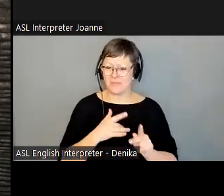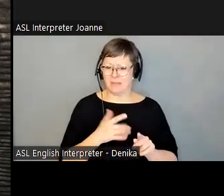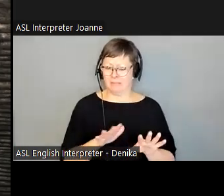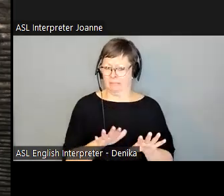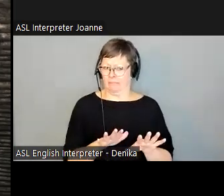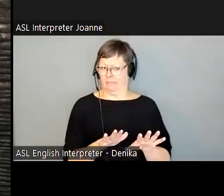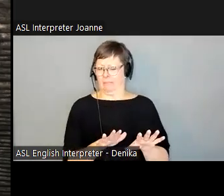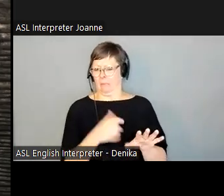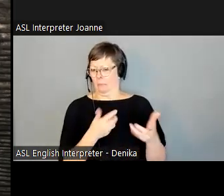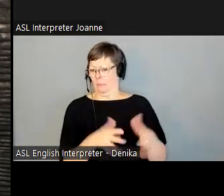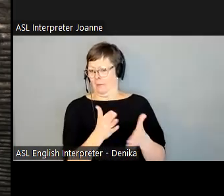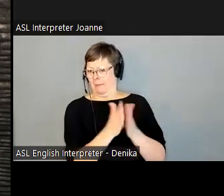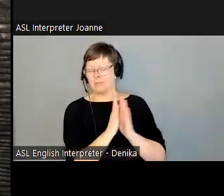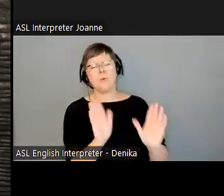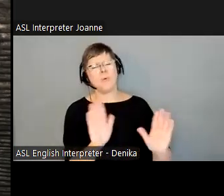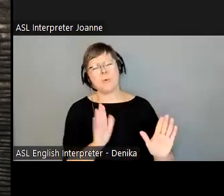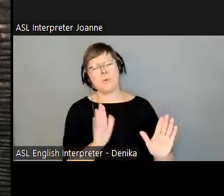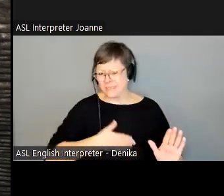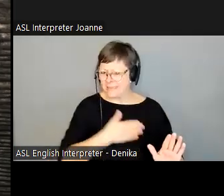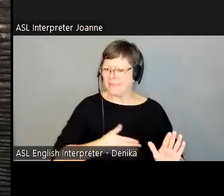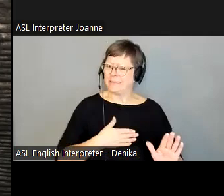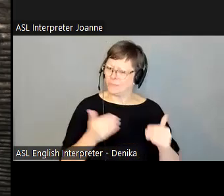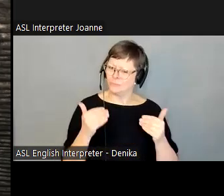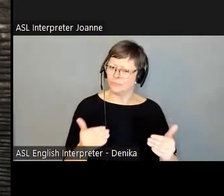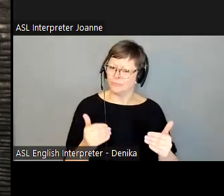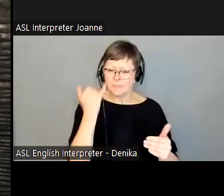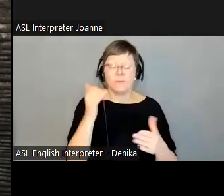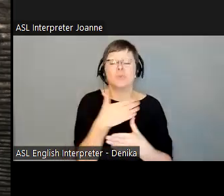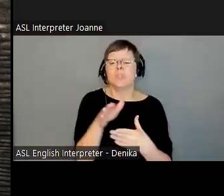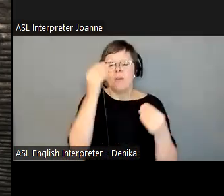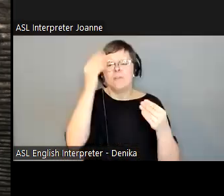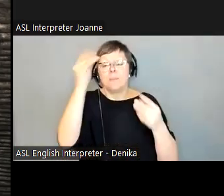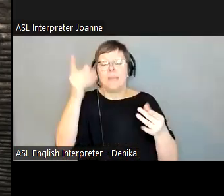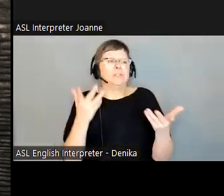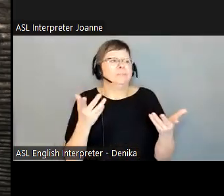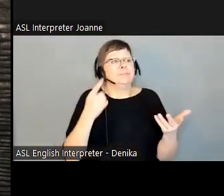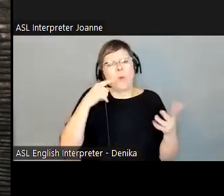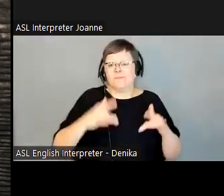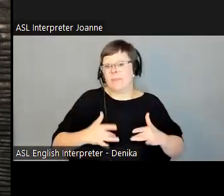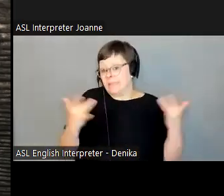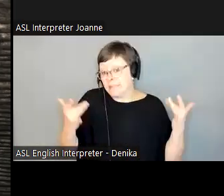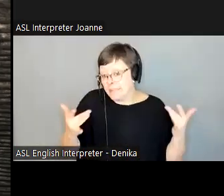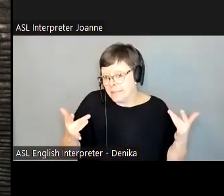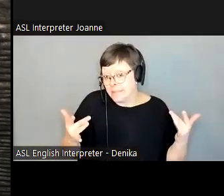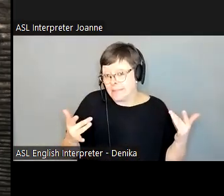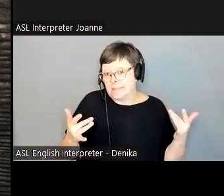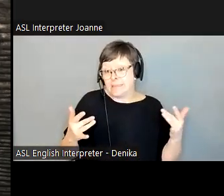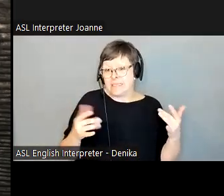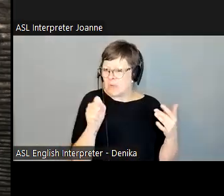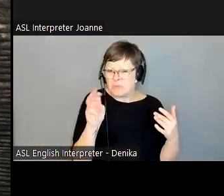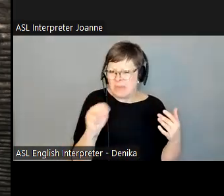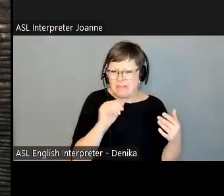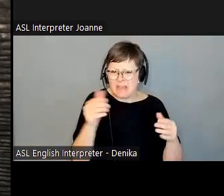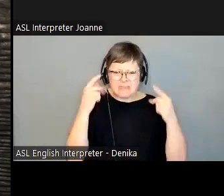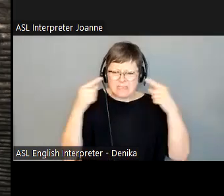you're sharing information about an event or anything like that, and you're not doing great on social